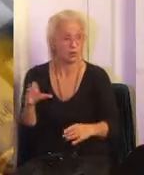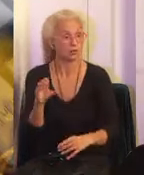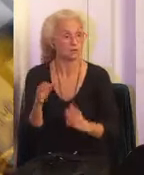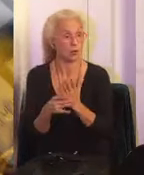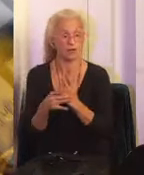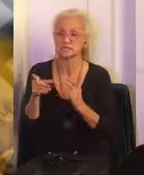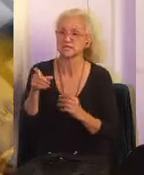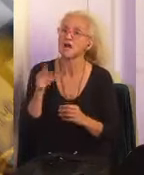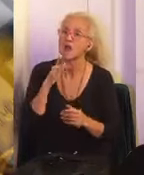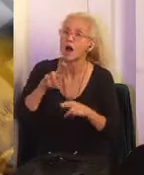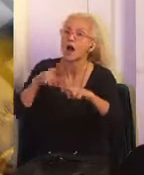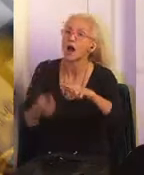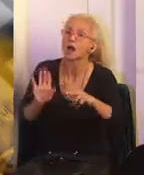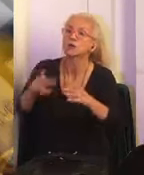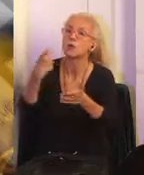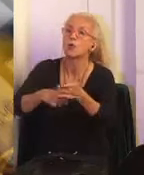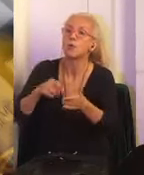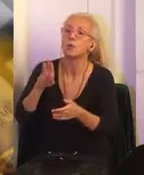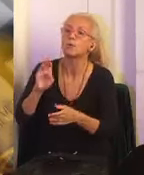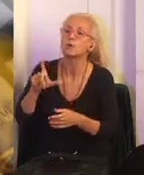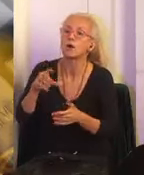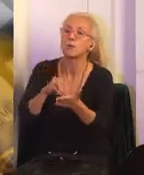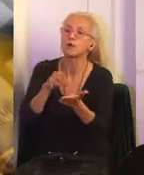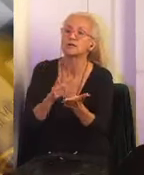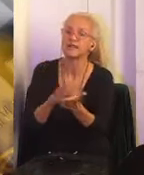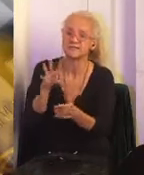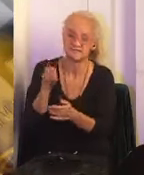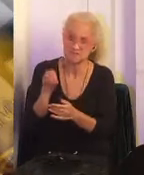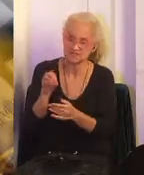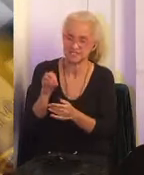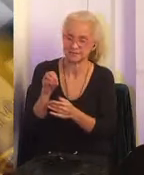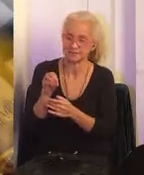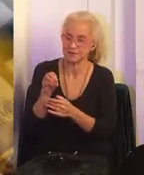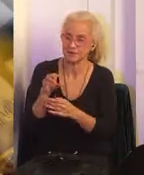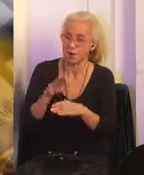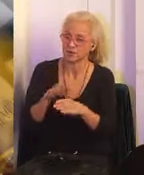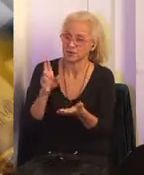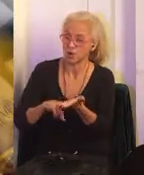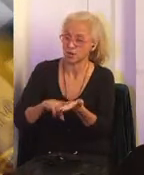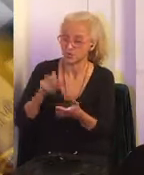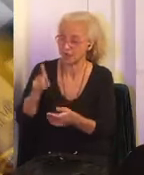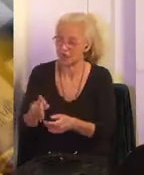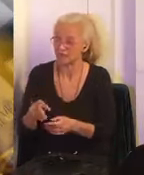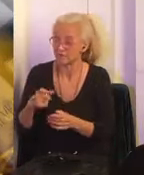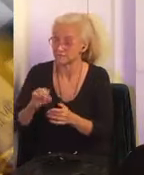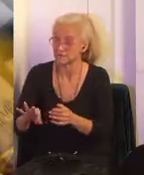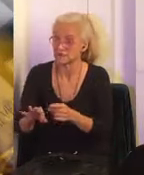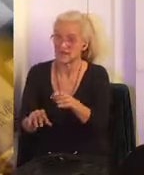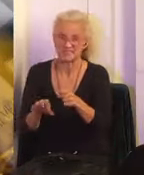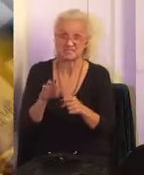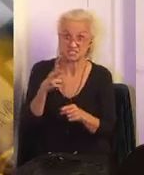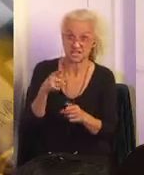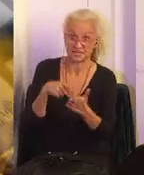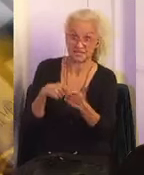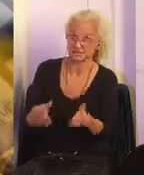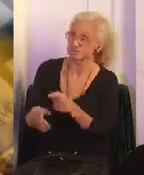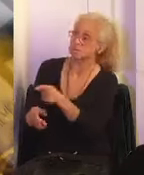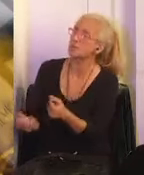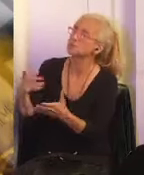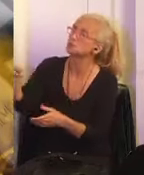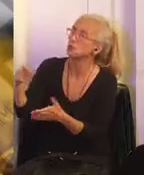"I'm discounting your bill by half, just write 50 on the contract." Then he said to the second debtor, "How much do